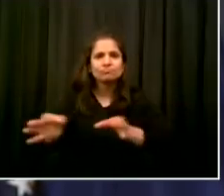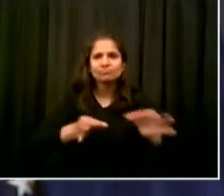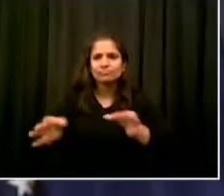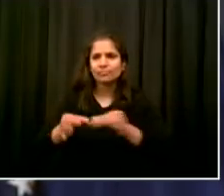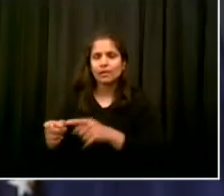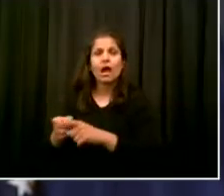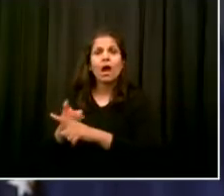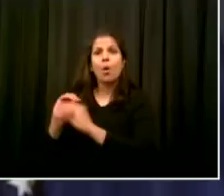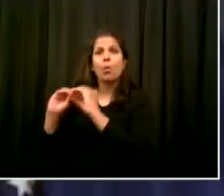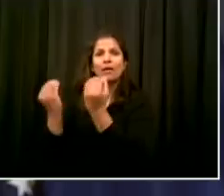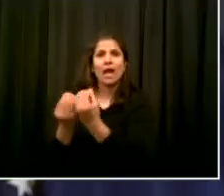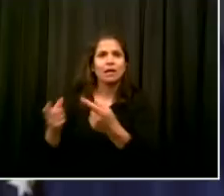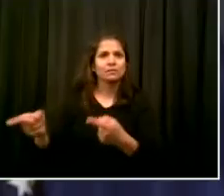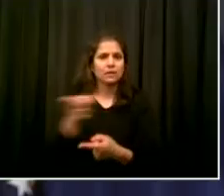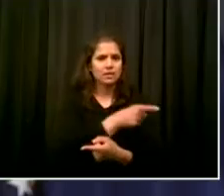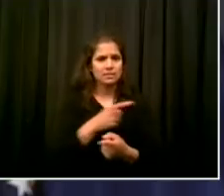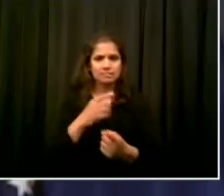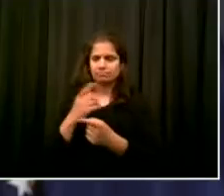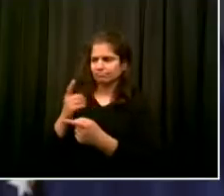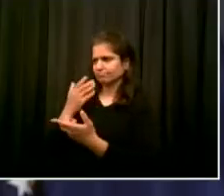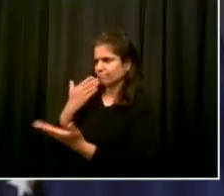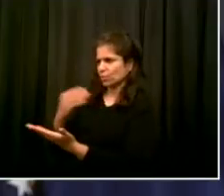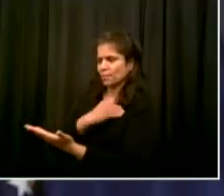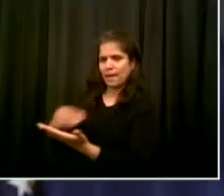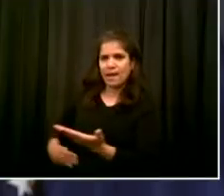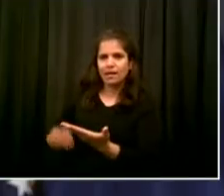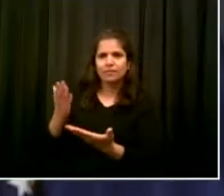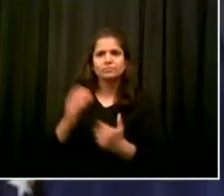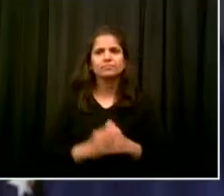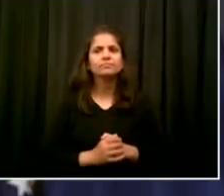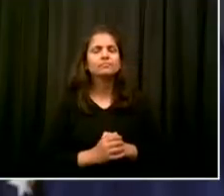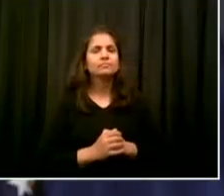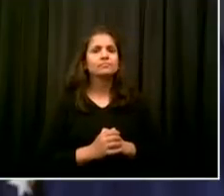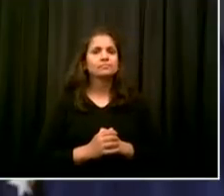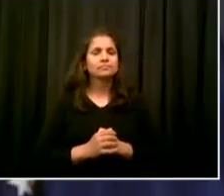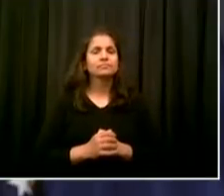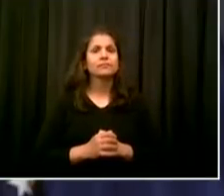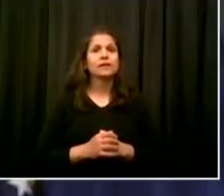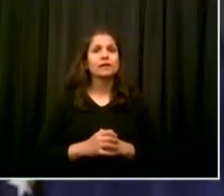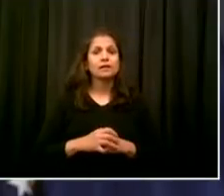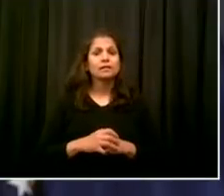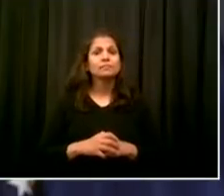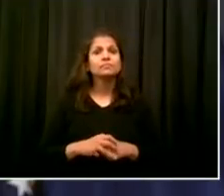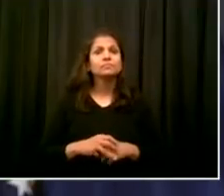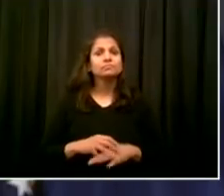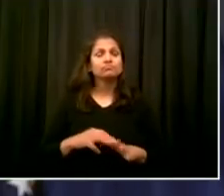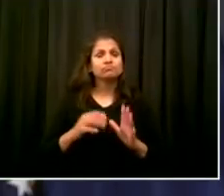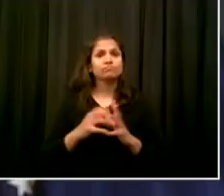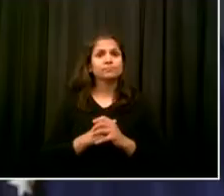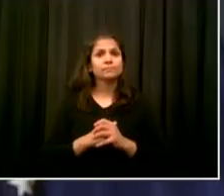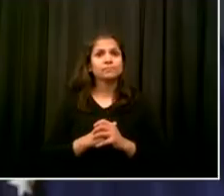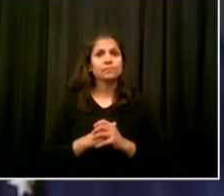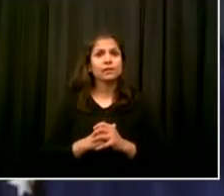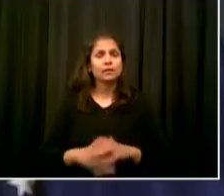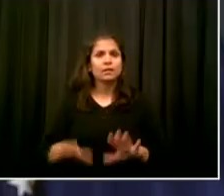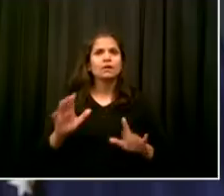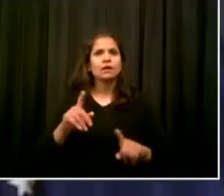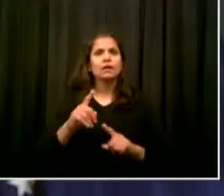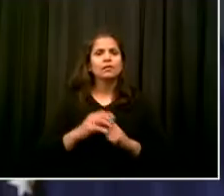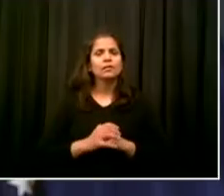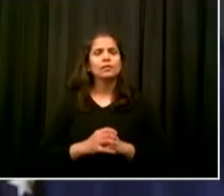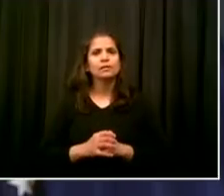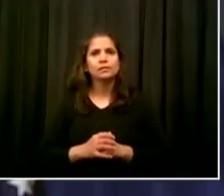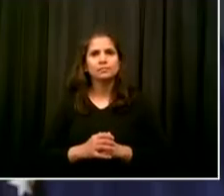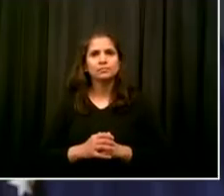in this manner. I have had, as you give a brief history of my history, and I've had the